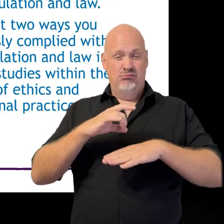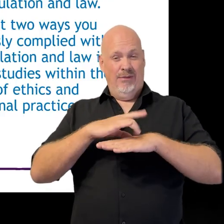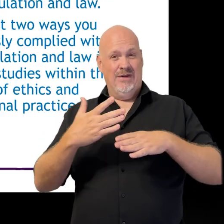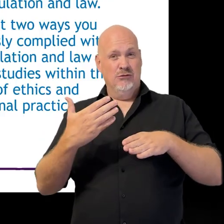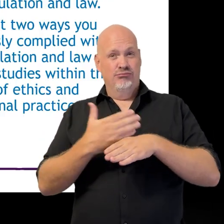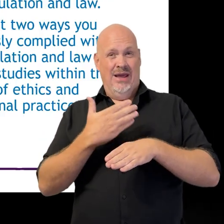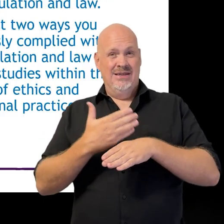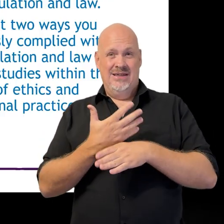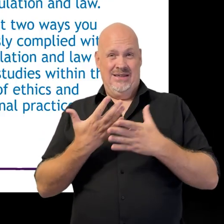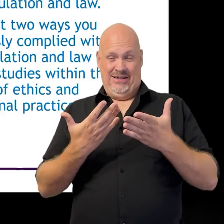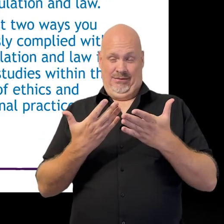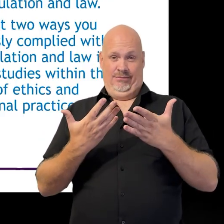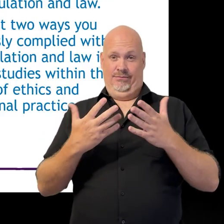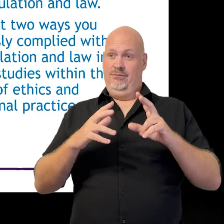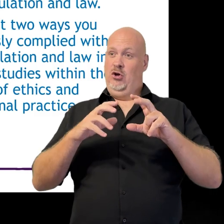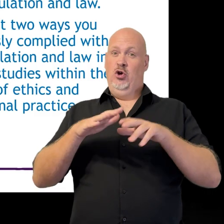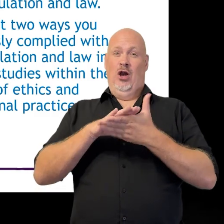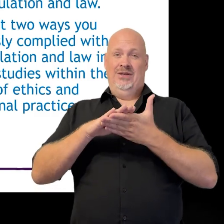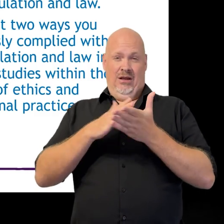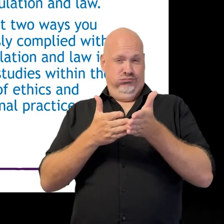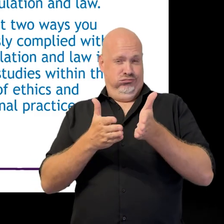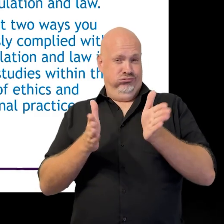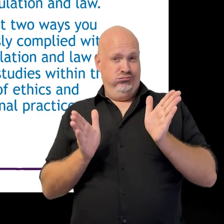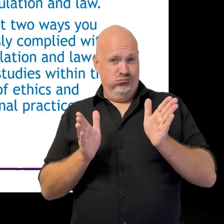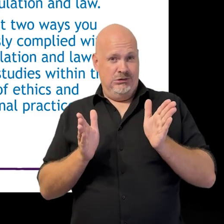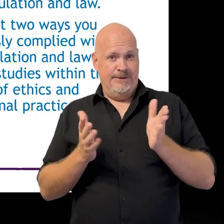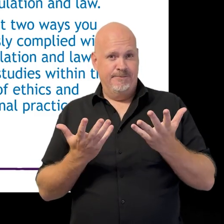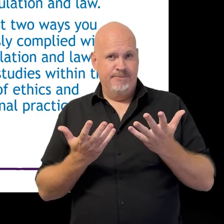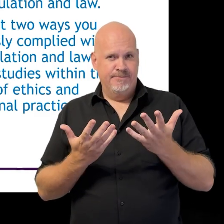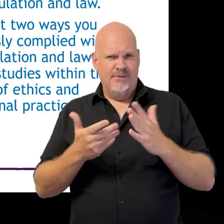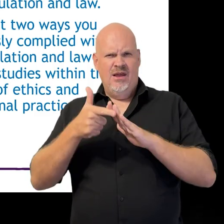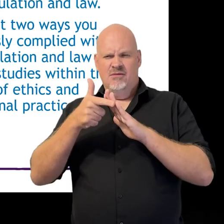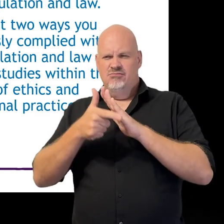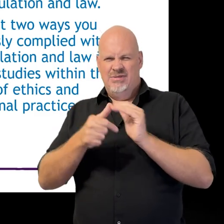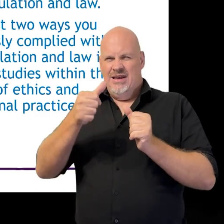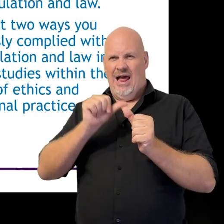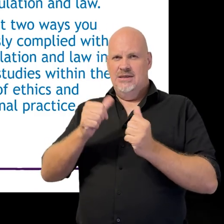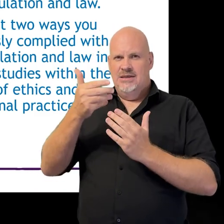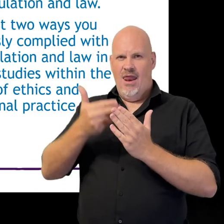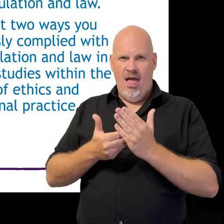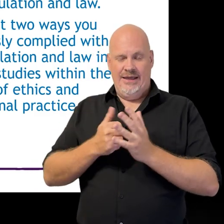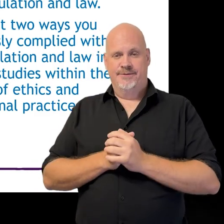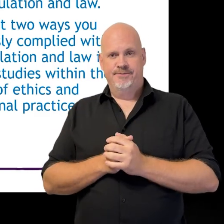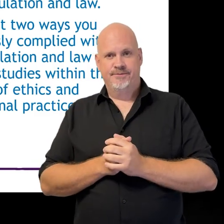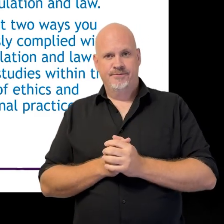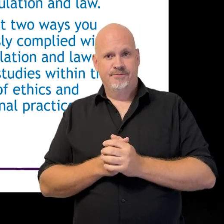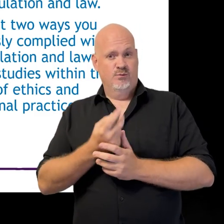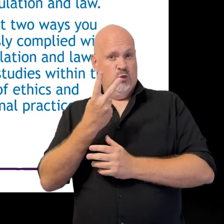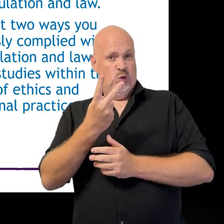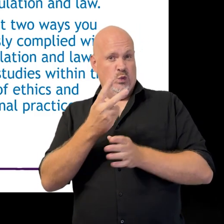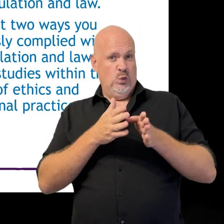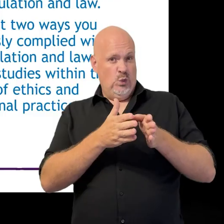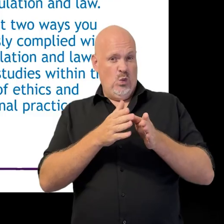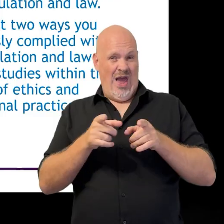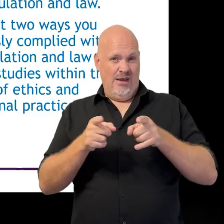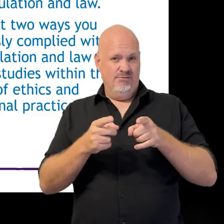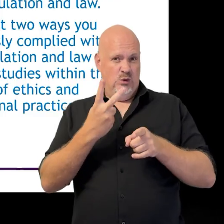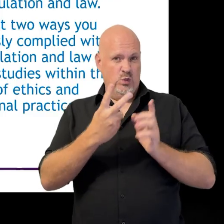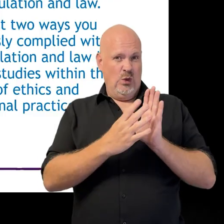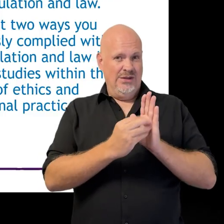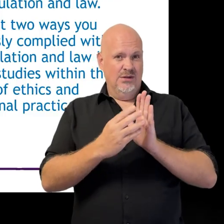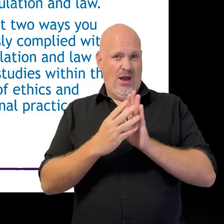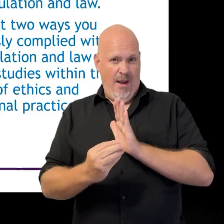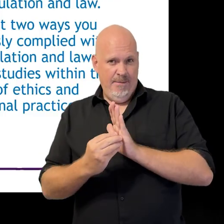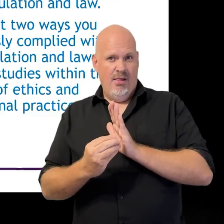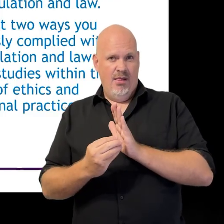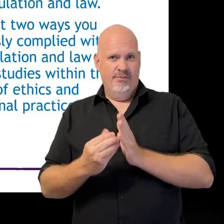or law in your work or studies within the context of ethics and professional practice. That's